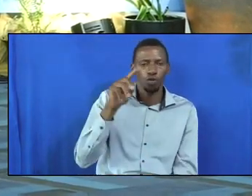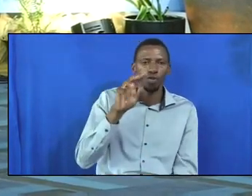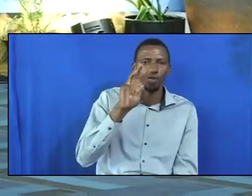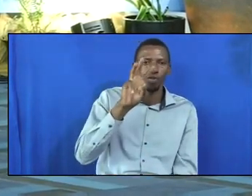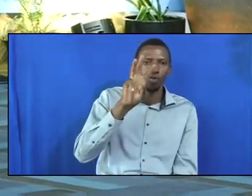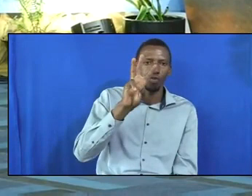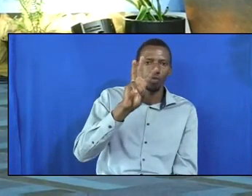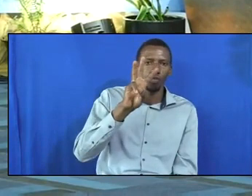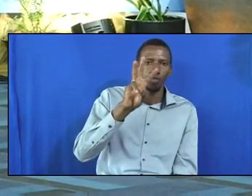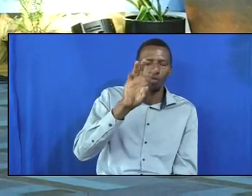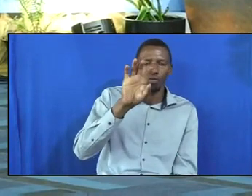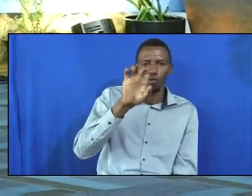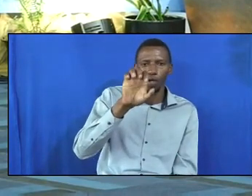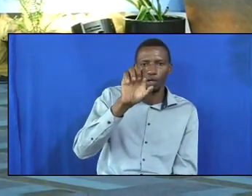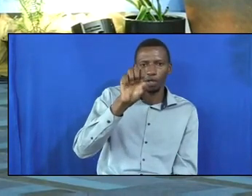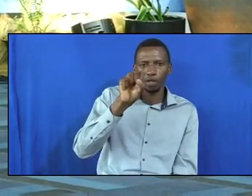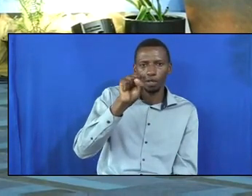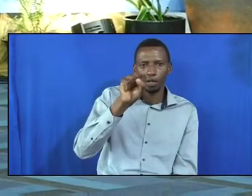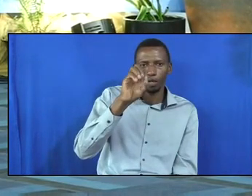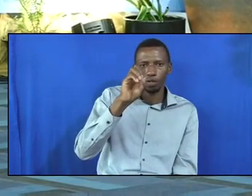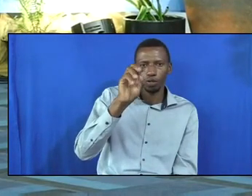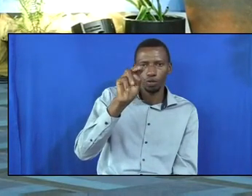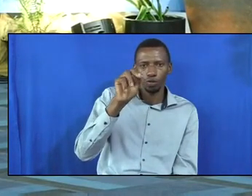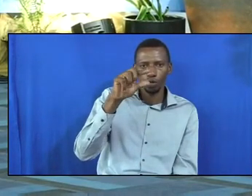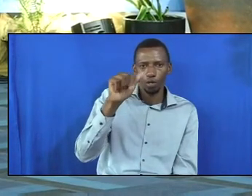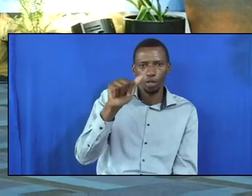Okay, maybe we are through.